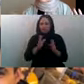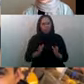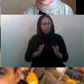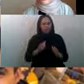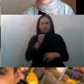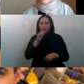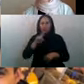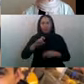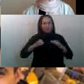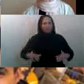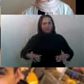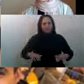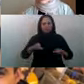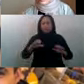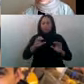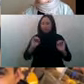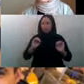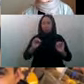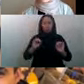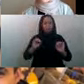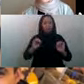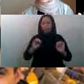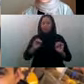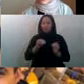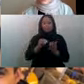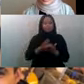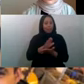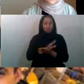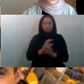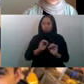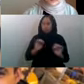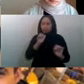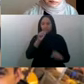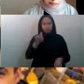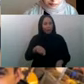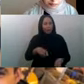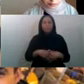citizen. You can be undocumented. You can be of any age is for everybody to fill it out.